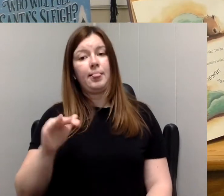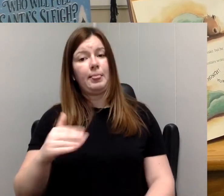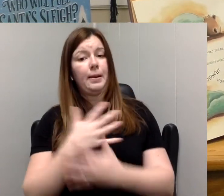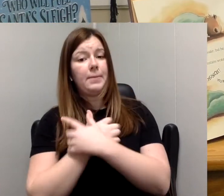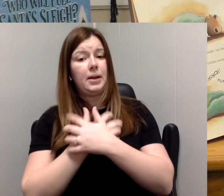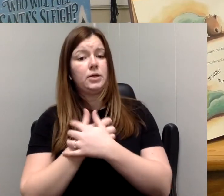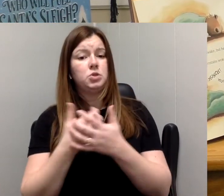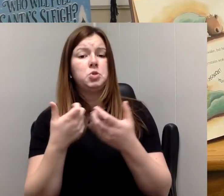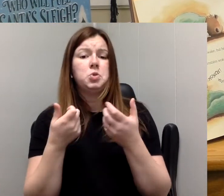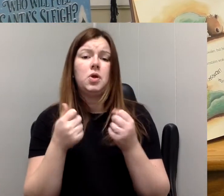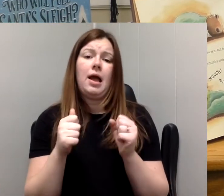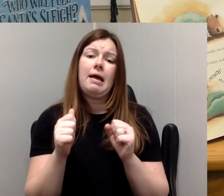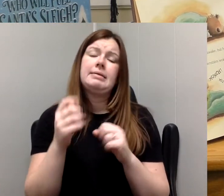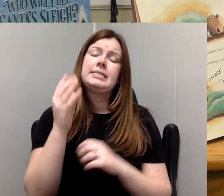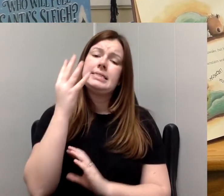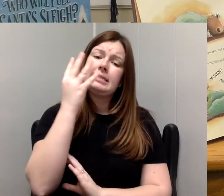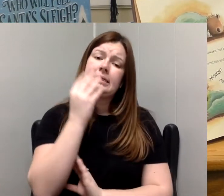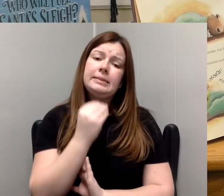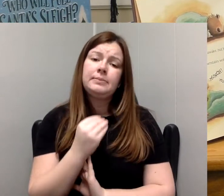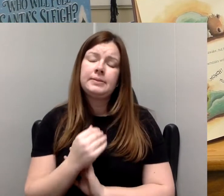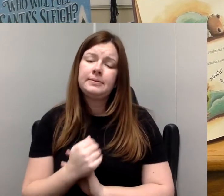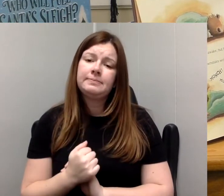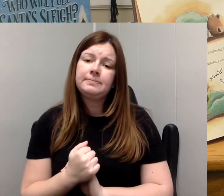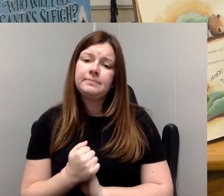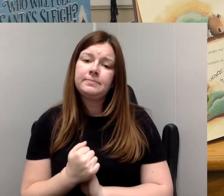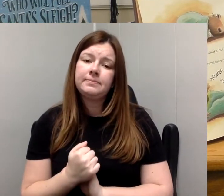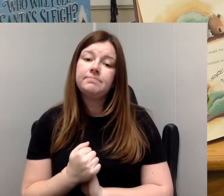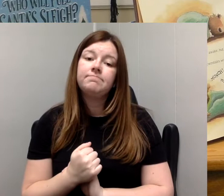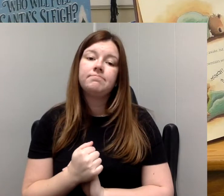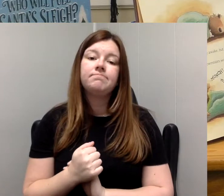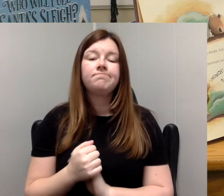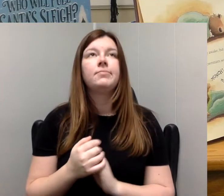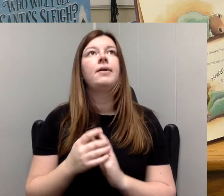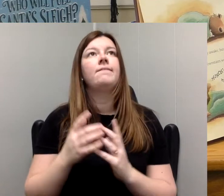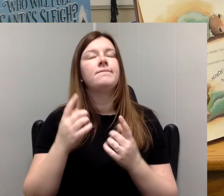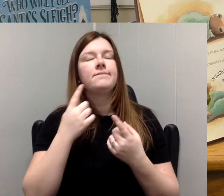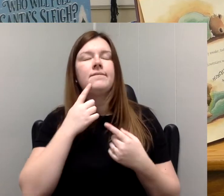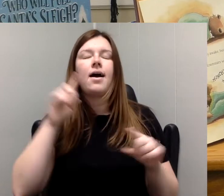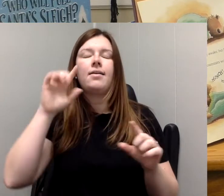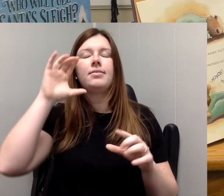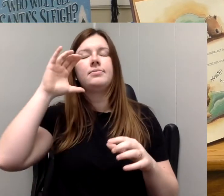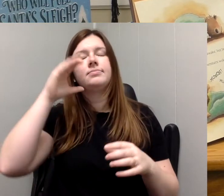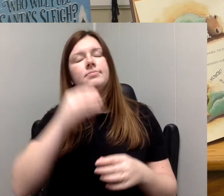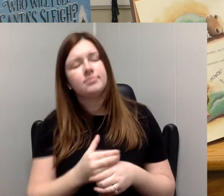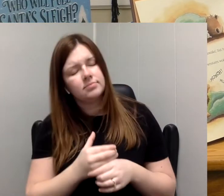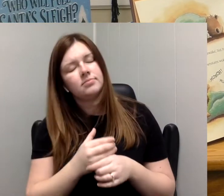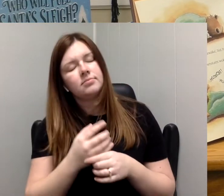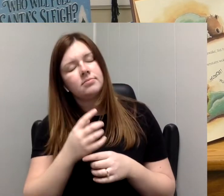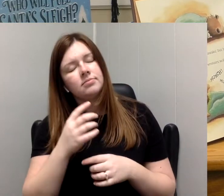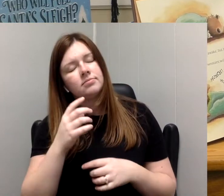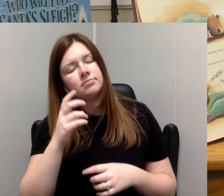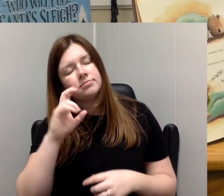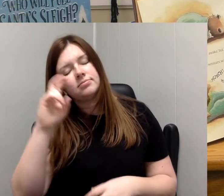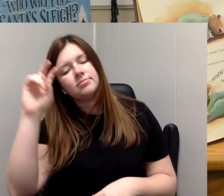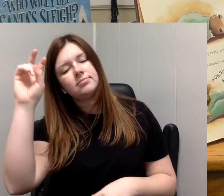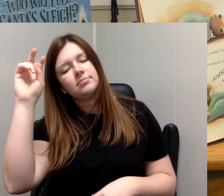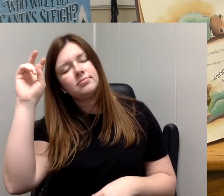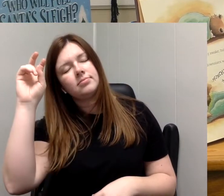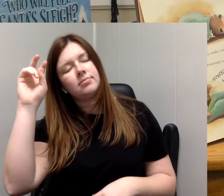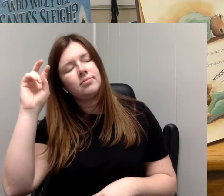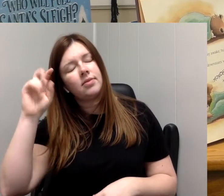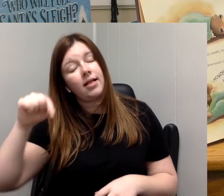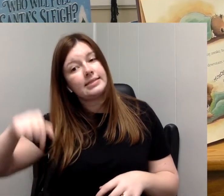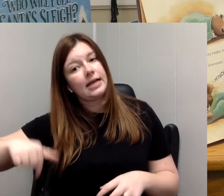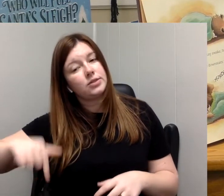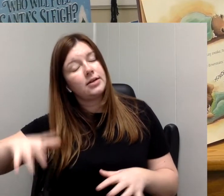Little Bear tried to stay awake, but soon he began to doze. Then a loud noise downstairs